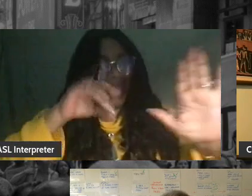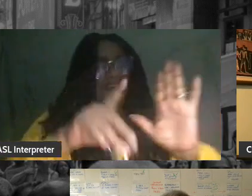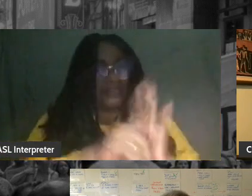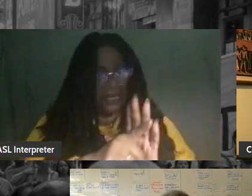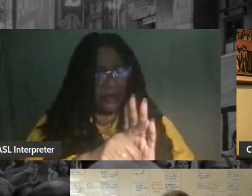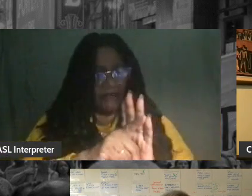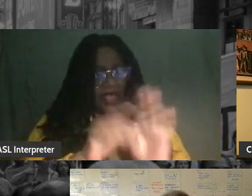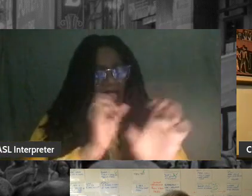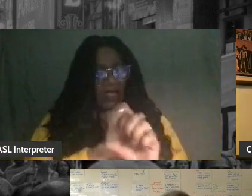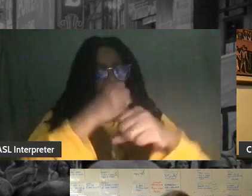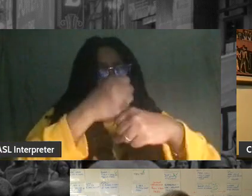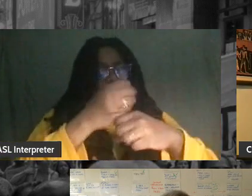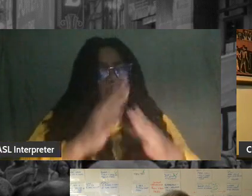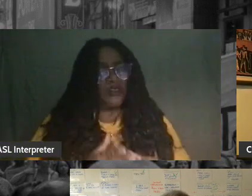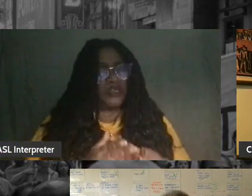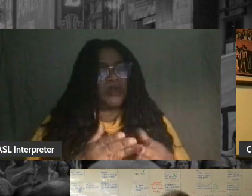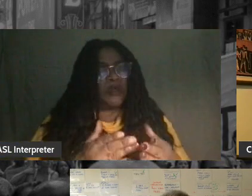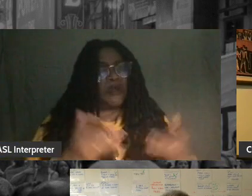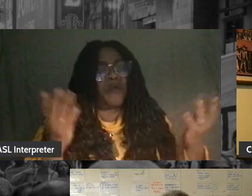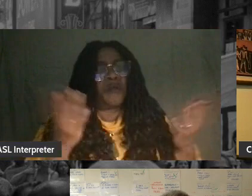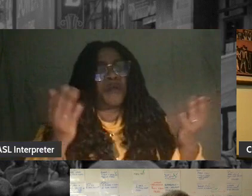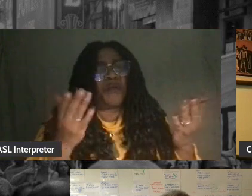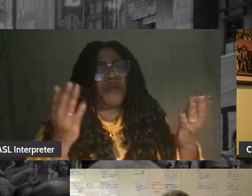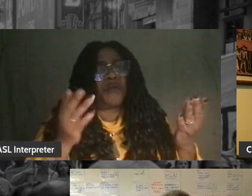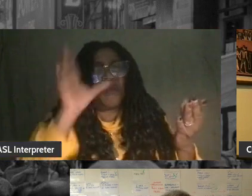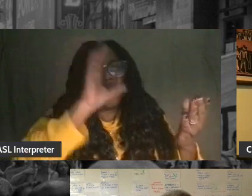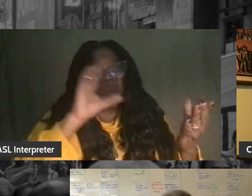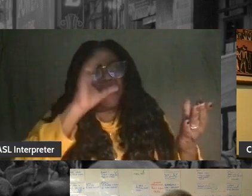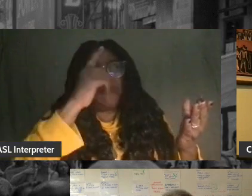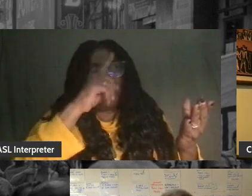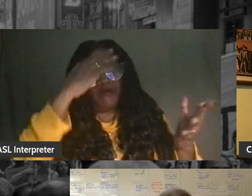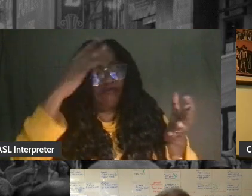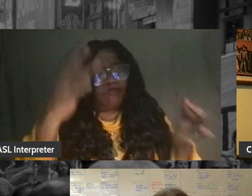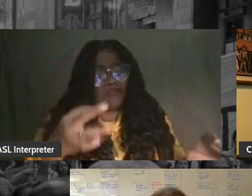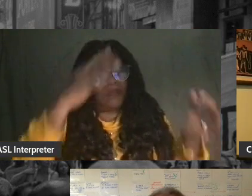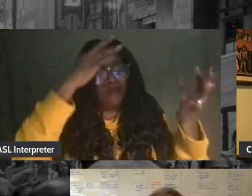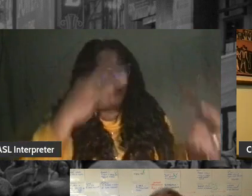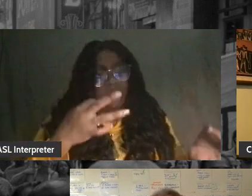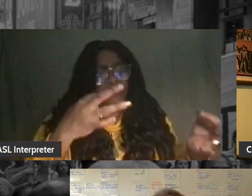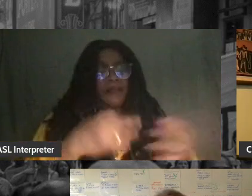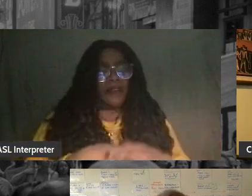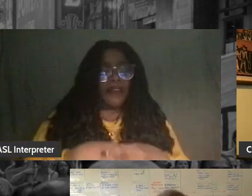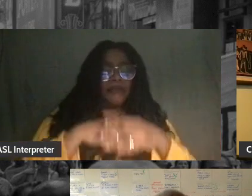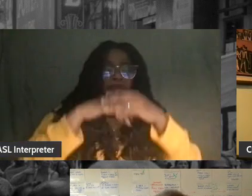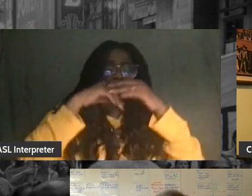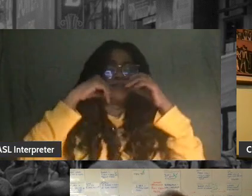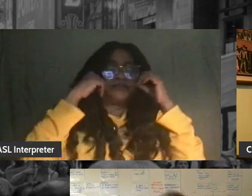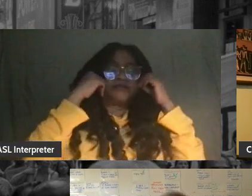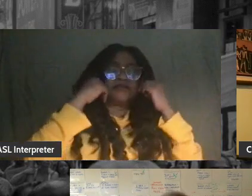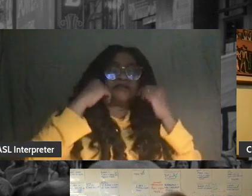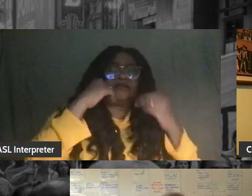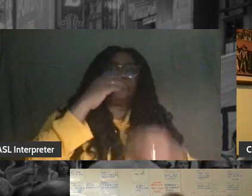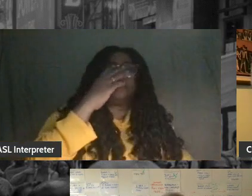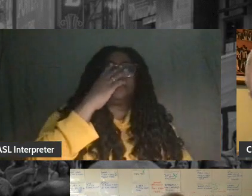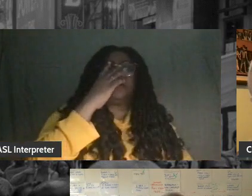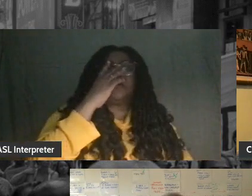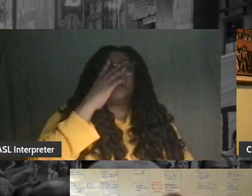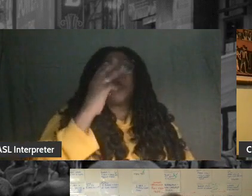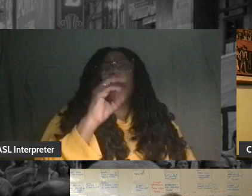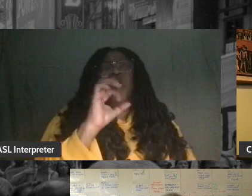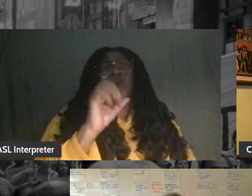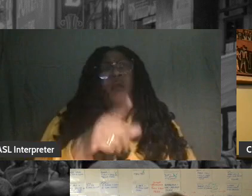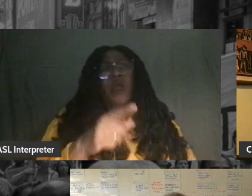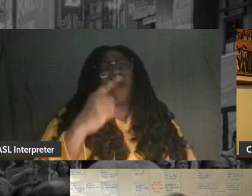it that you look for in, when you're making that decision? Well, I think it's, as